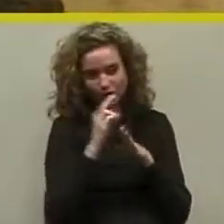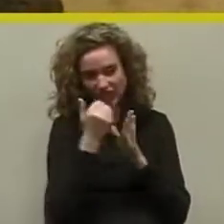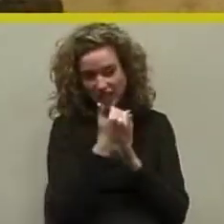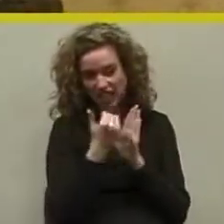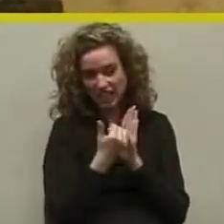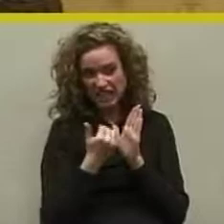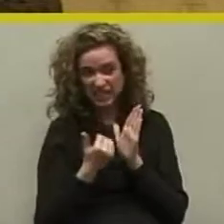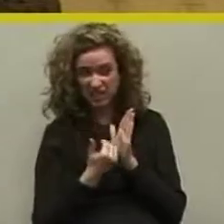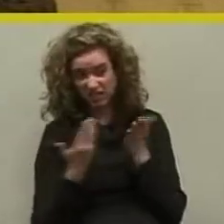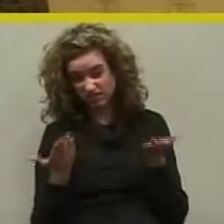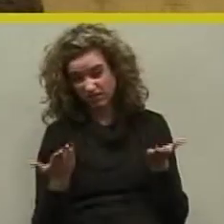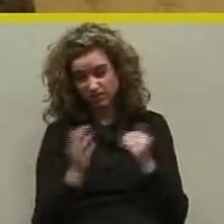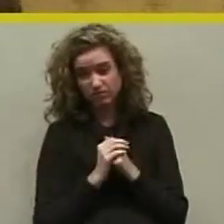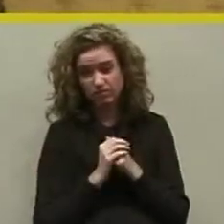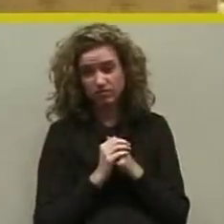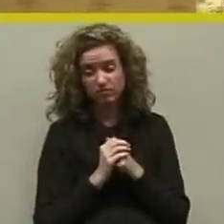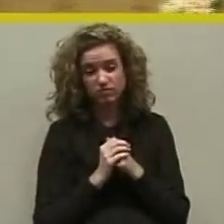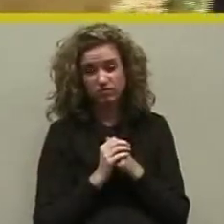go.